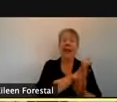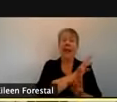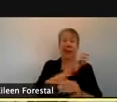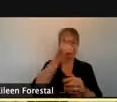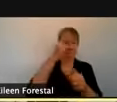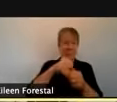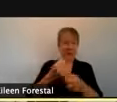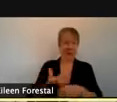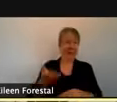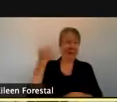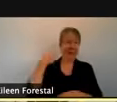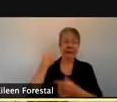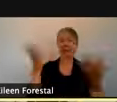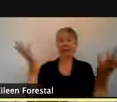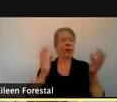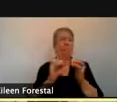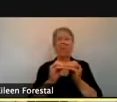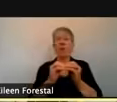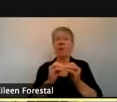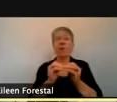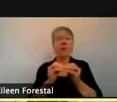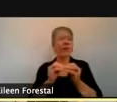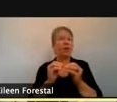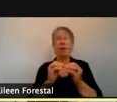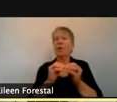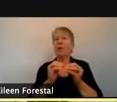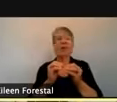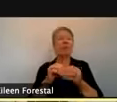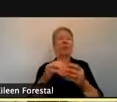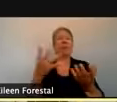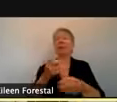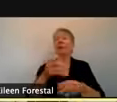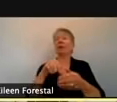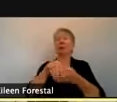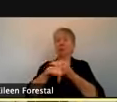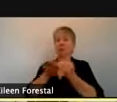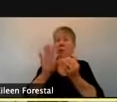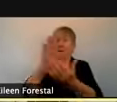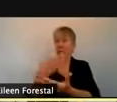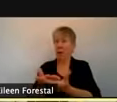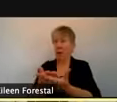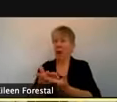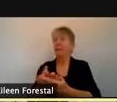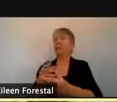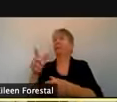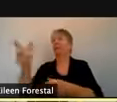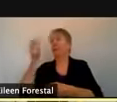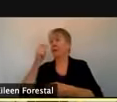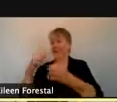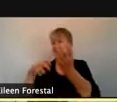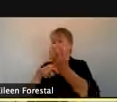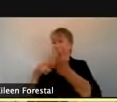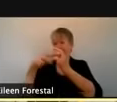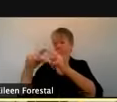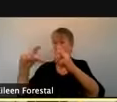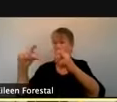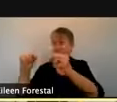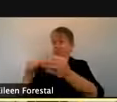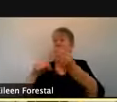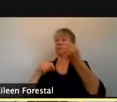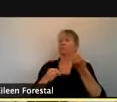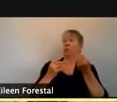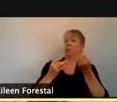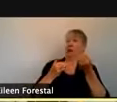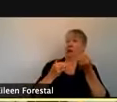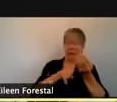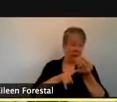service. This system isn't revolutionary, but last year it didn't even exist in our 39 agencies. We've